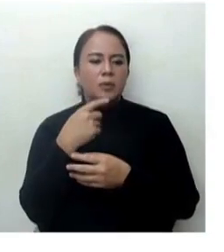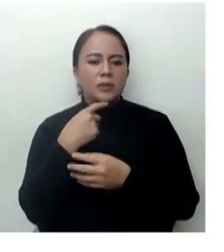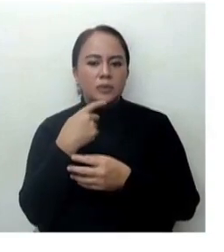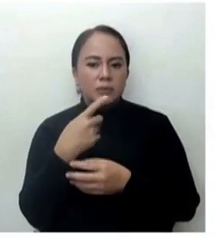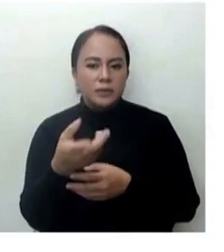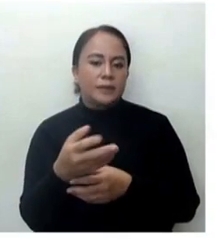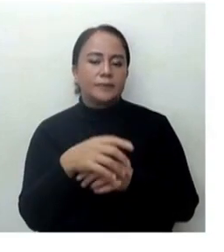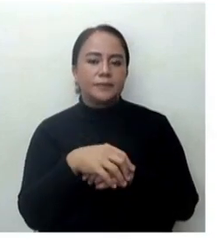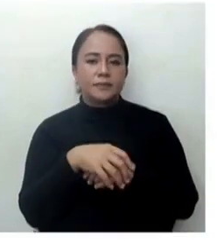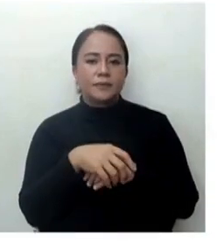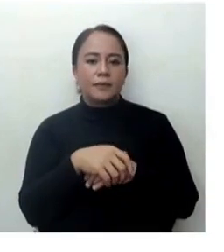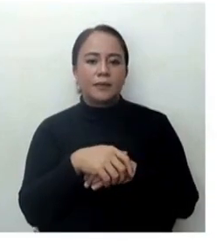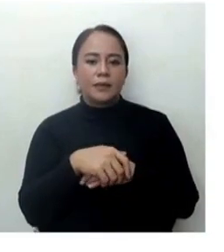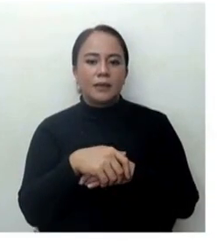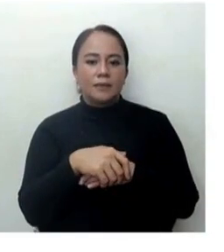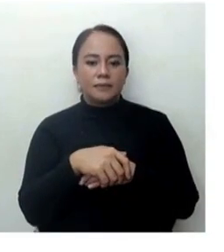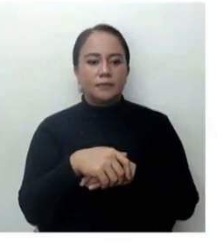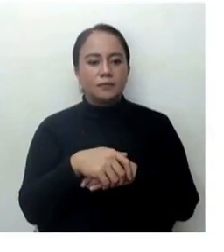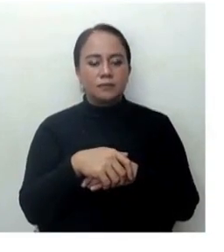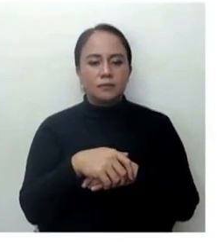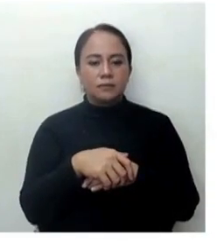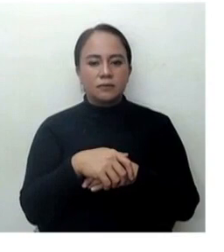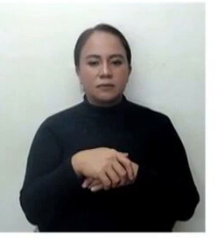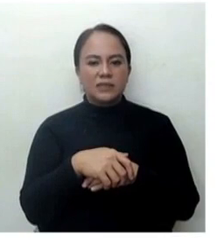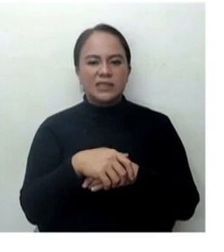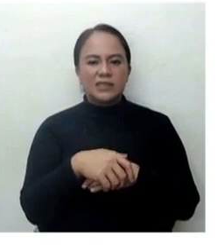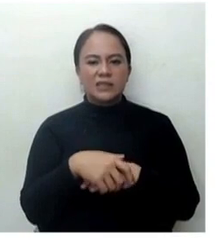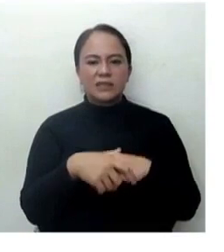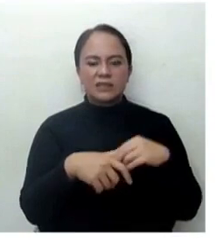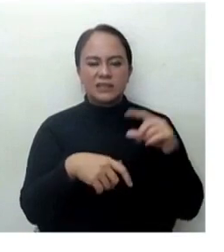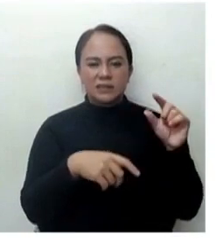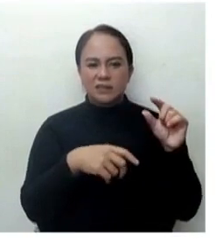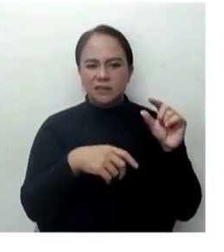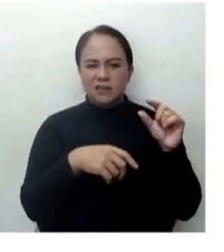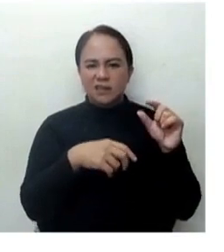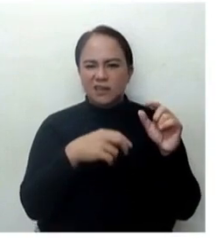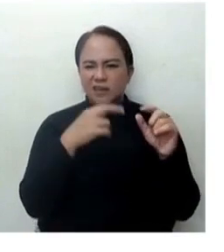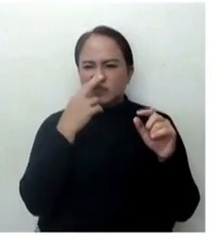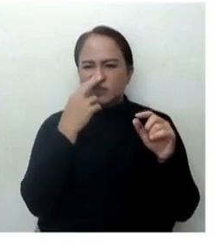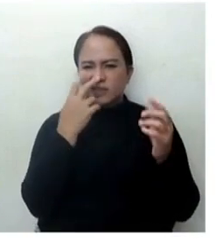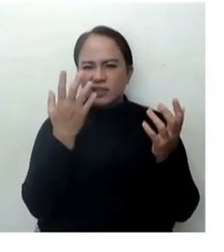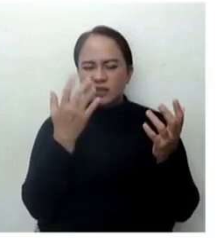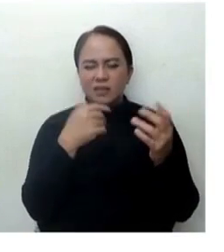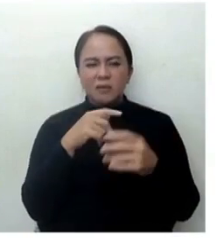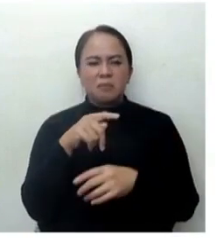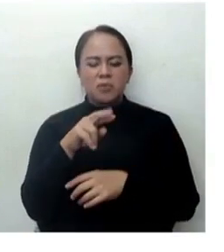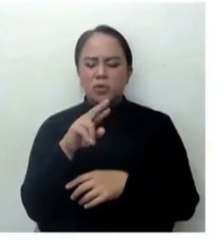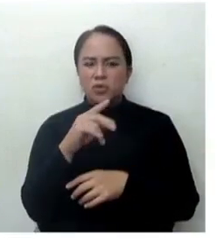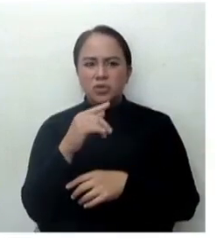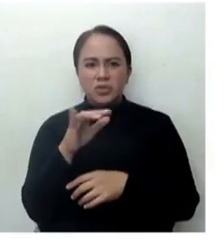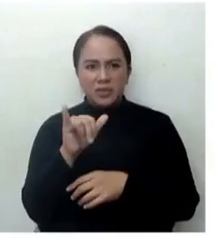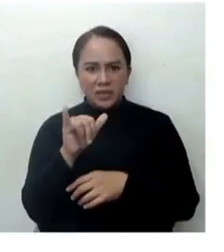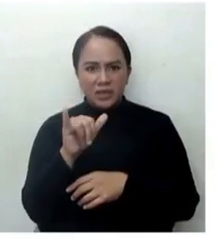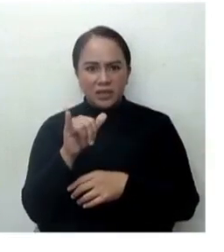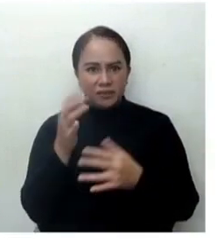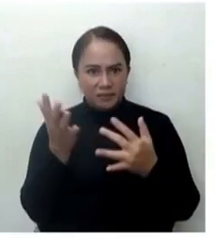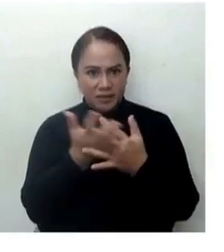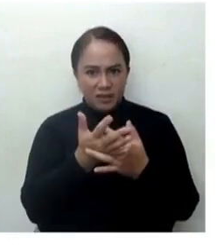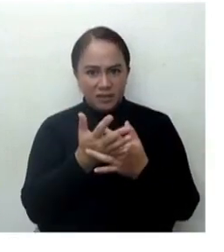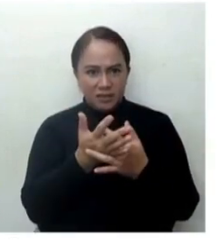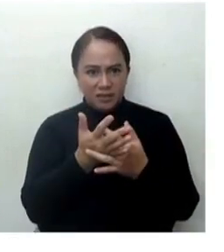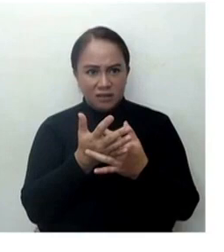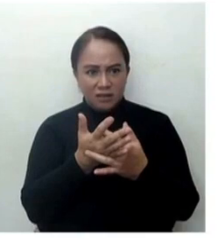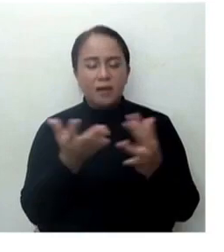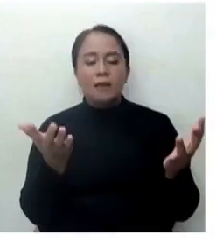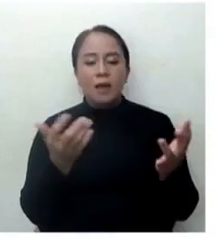that it is a little bit ridiculous that perjury charges were filed, despite the fact